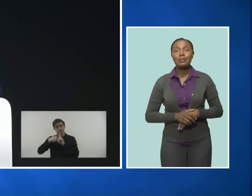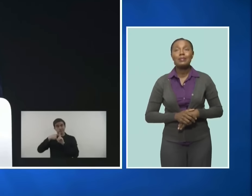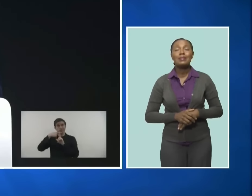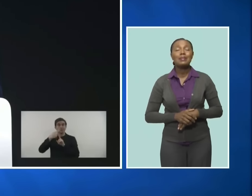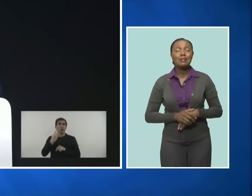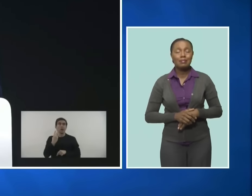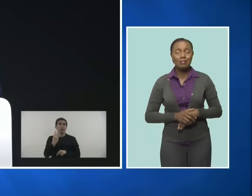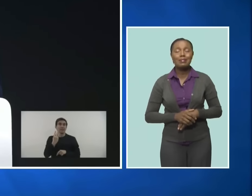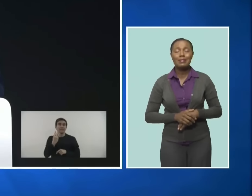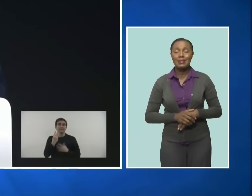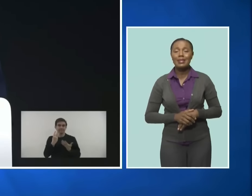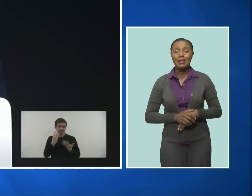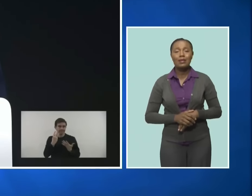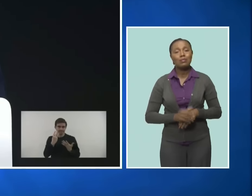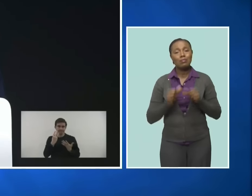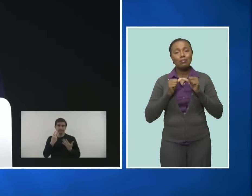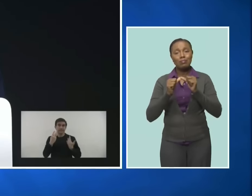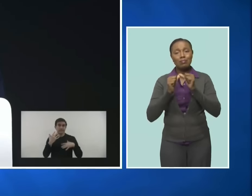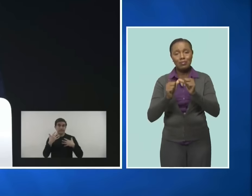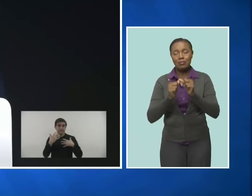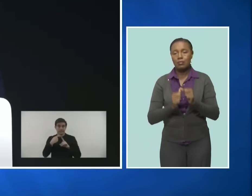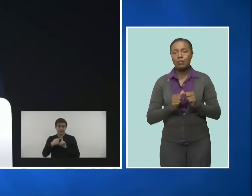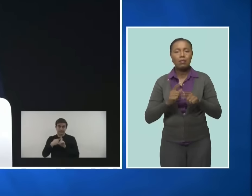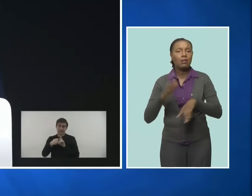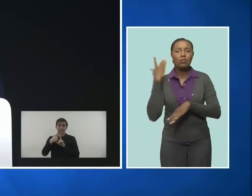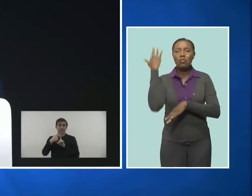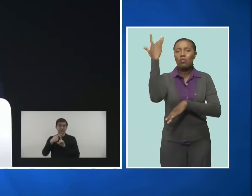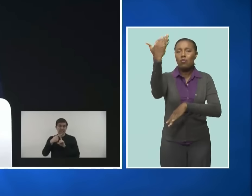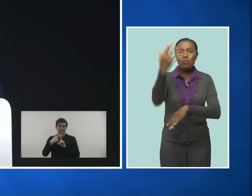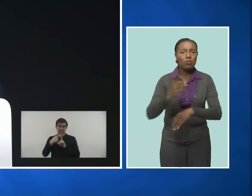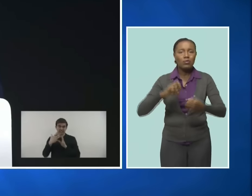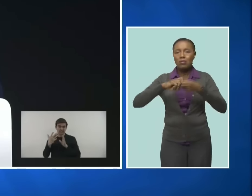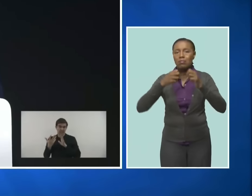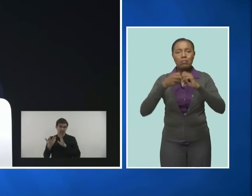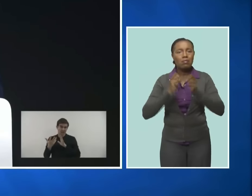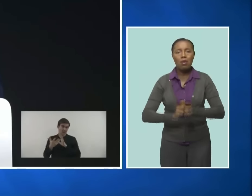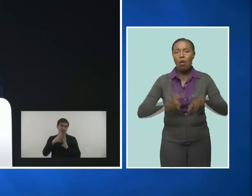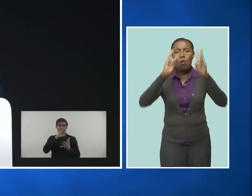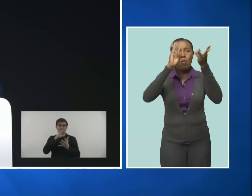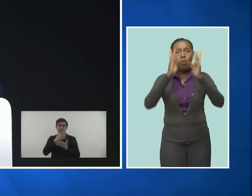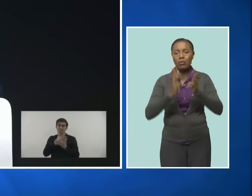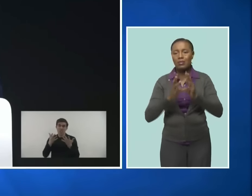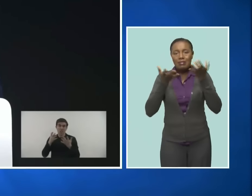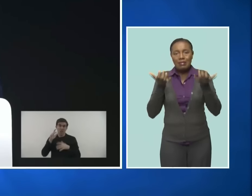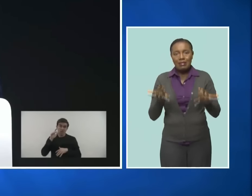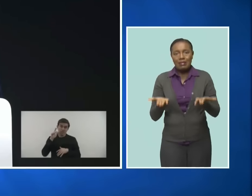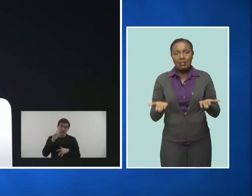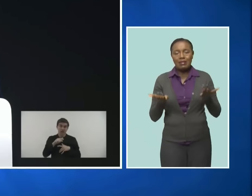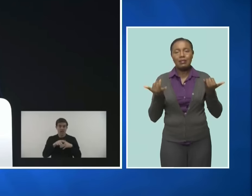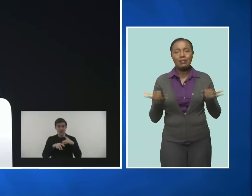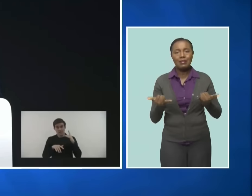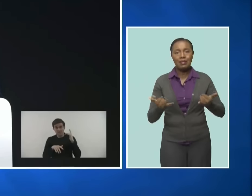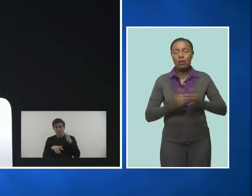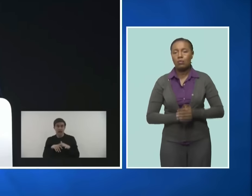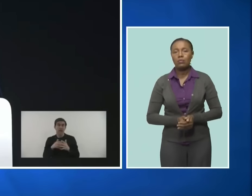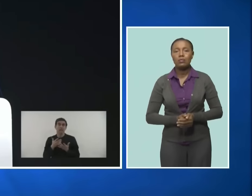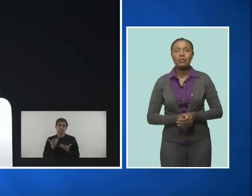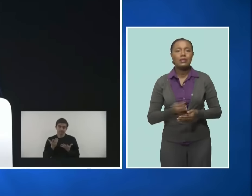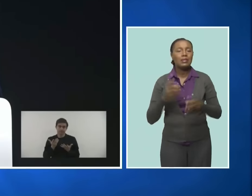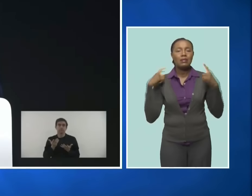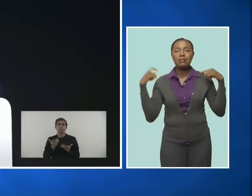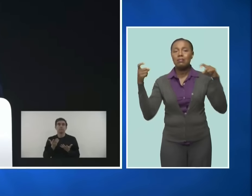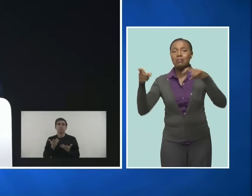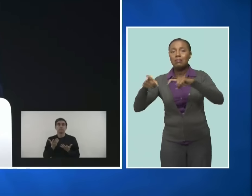But these are not the future problems. Climate change is already here. From flooded homes in